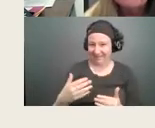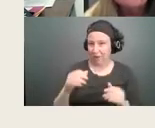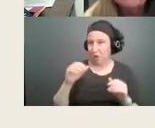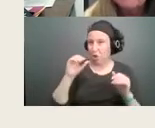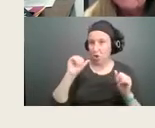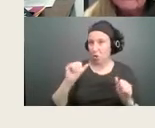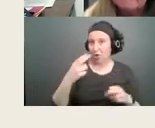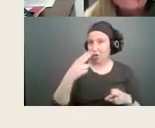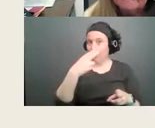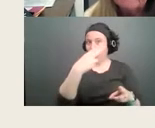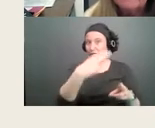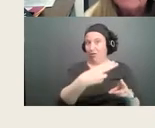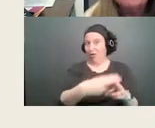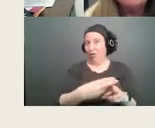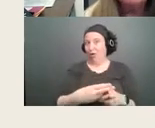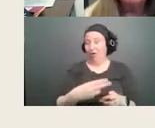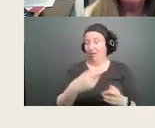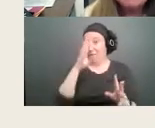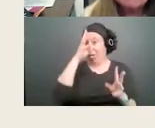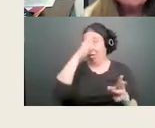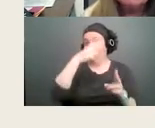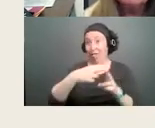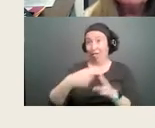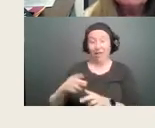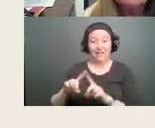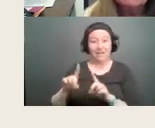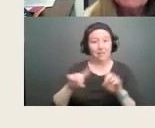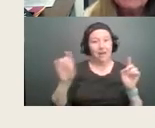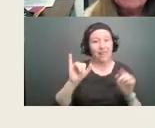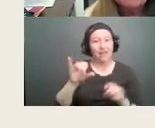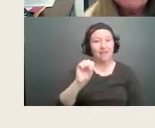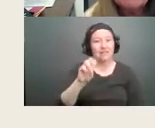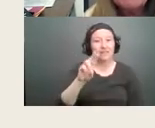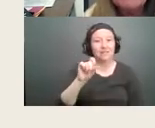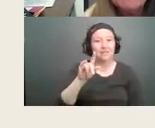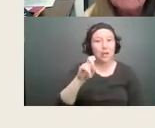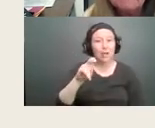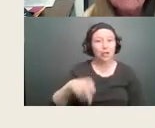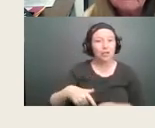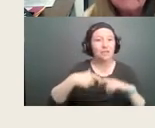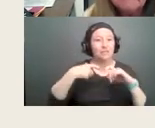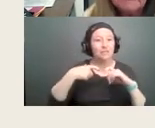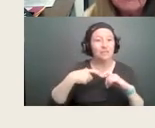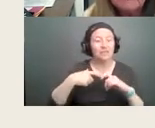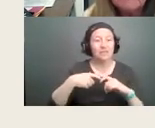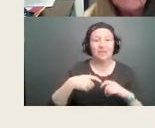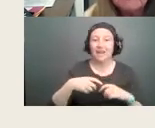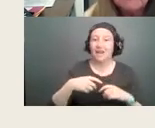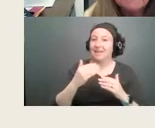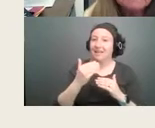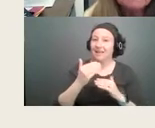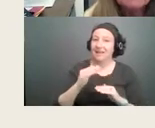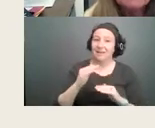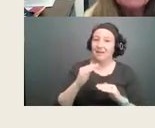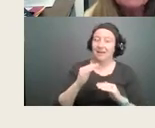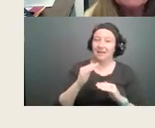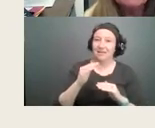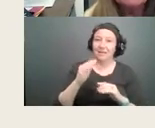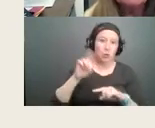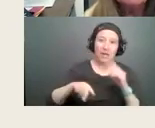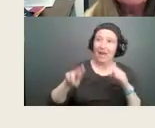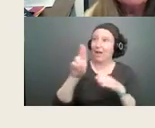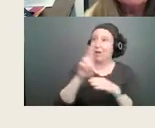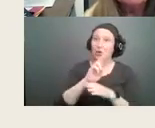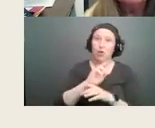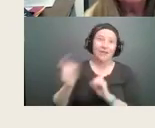you want, but if this is a suspension, then you're very limited in the use of these, and that's just 10